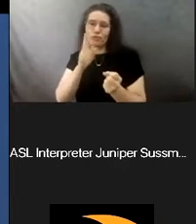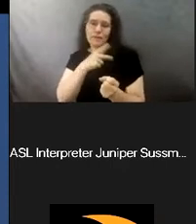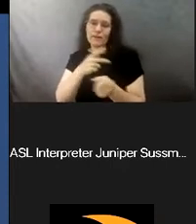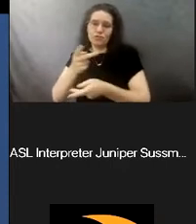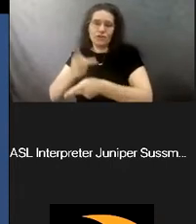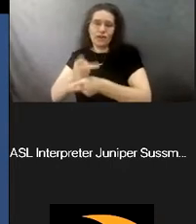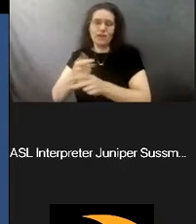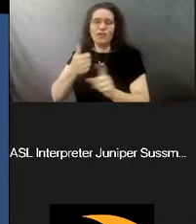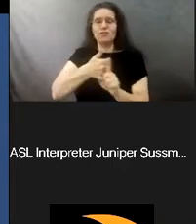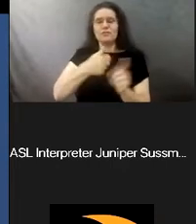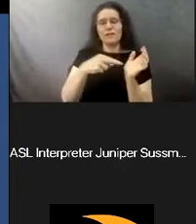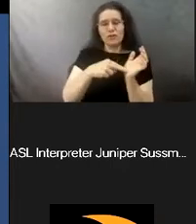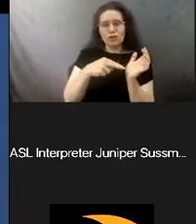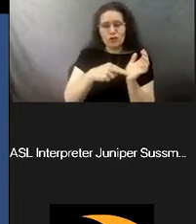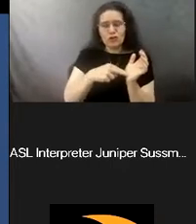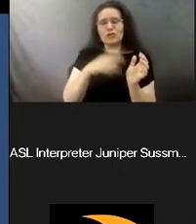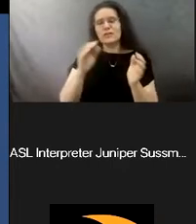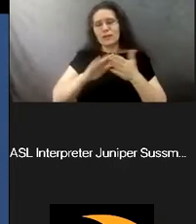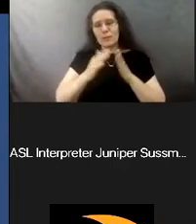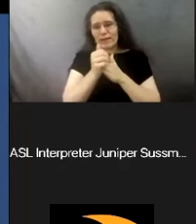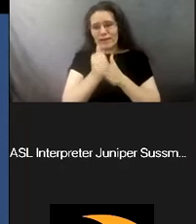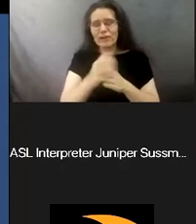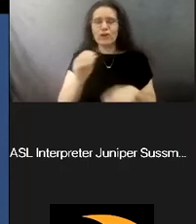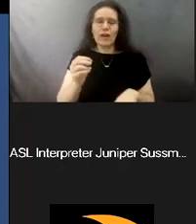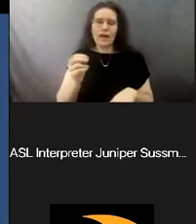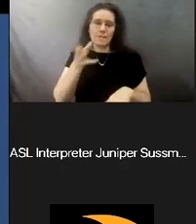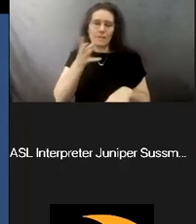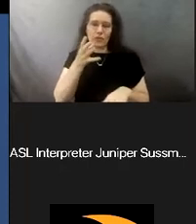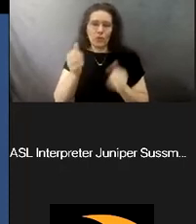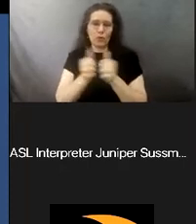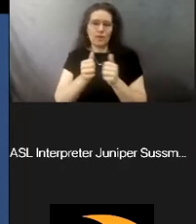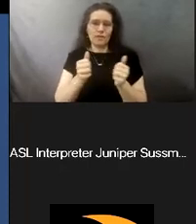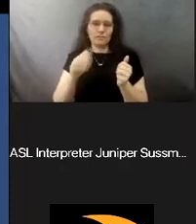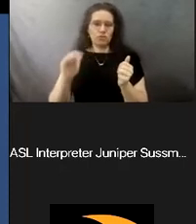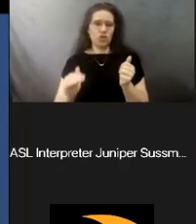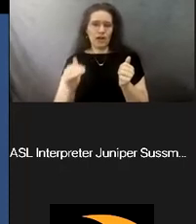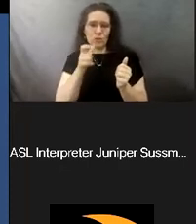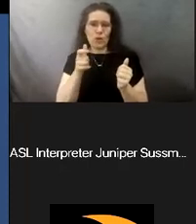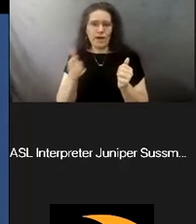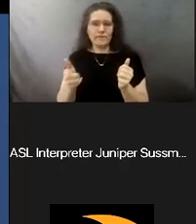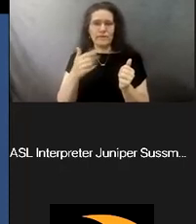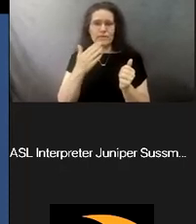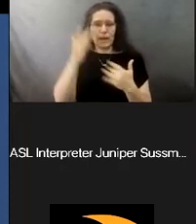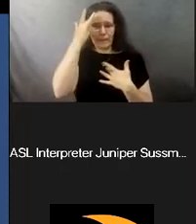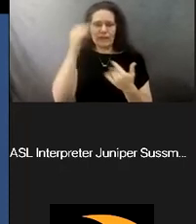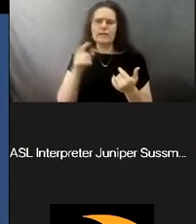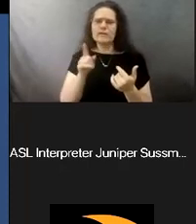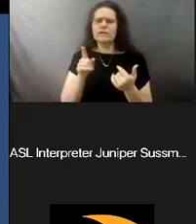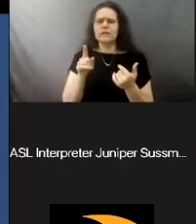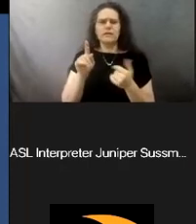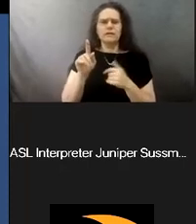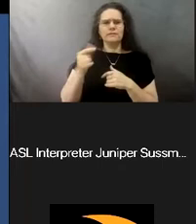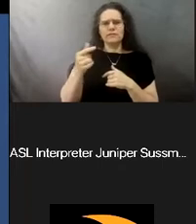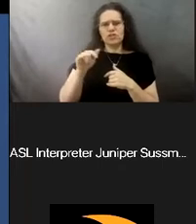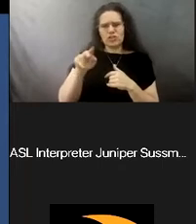leader, individual, and mother of a child living with diabetes, she is passionate about improving access to affordable and